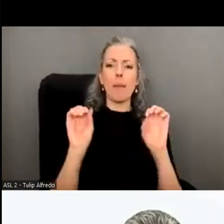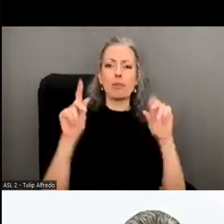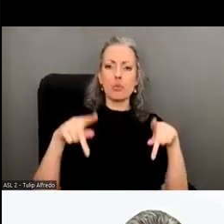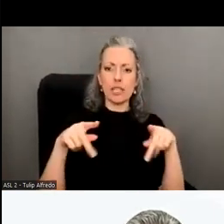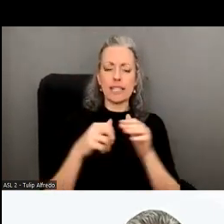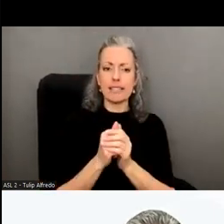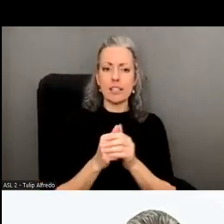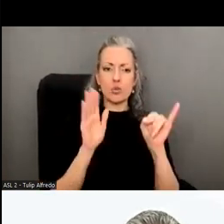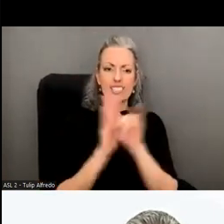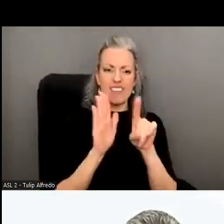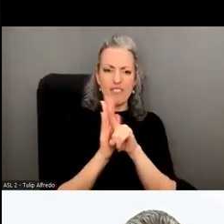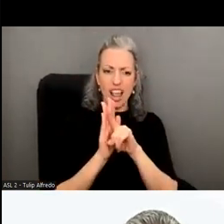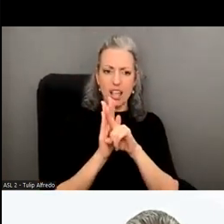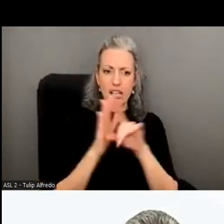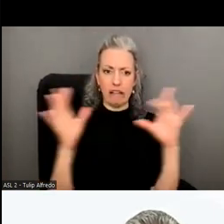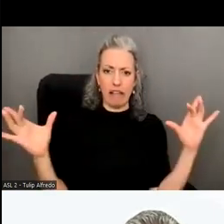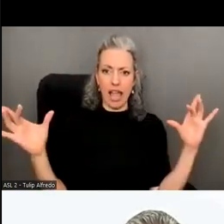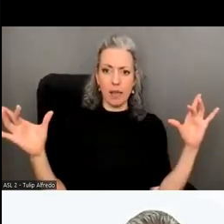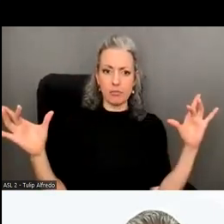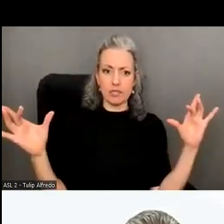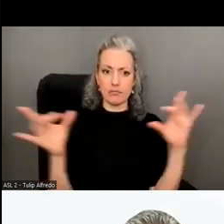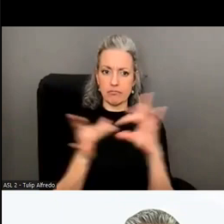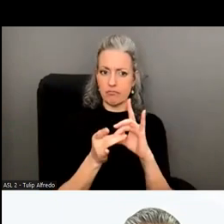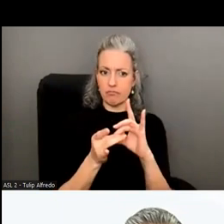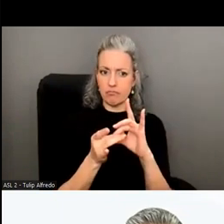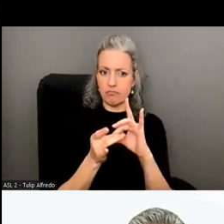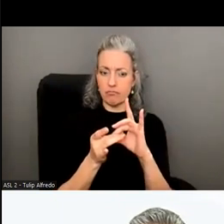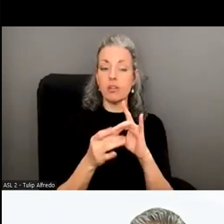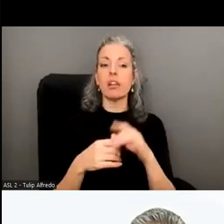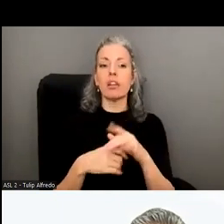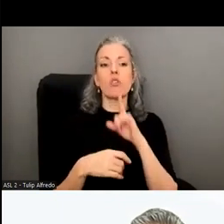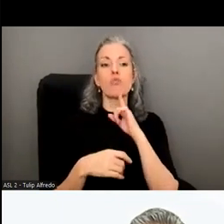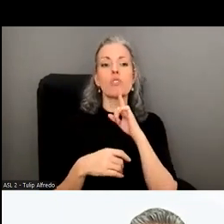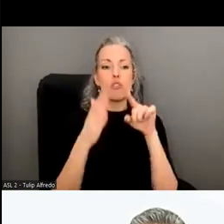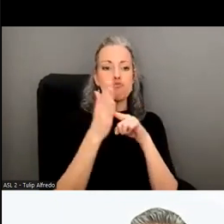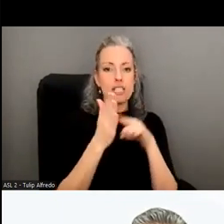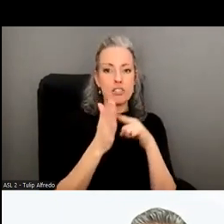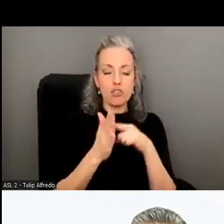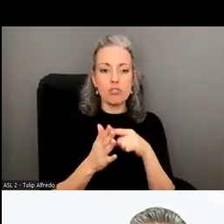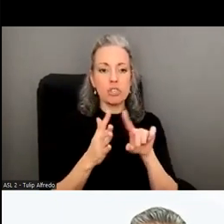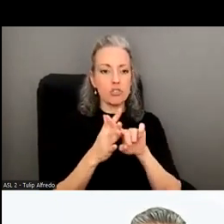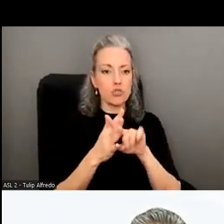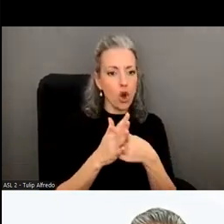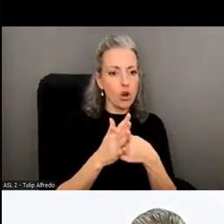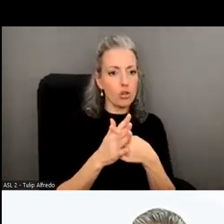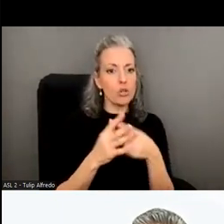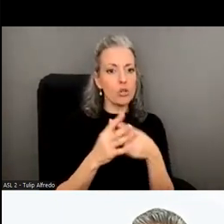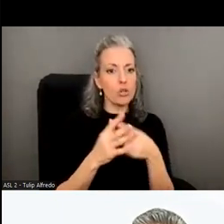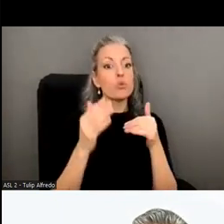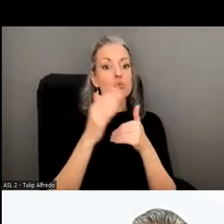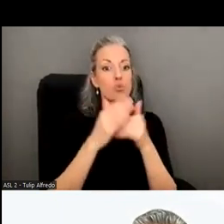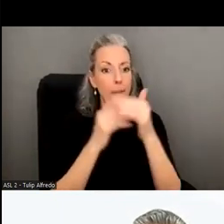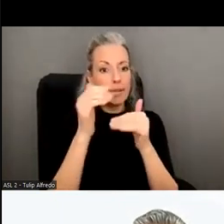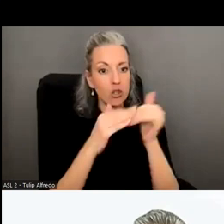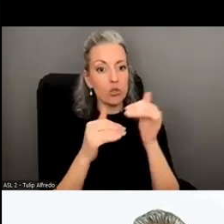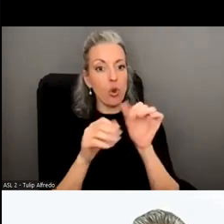to identify gaps that can be sort of researched and sort of start to build this body of